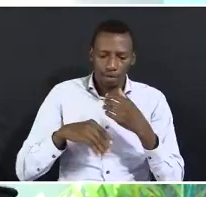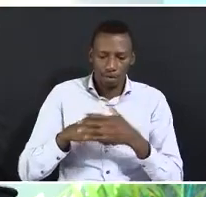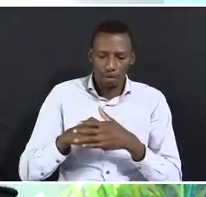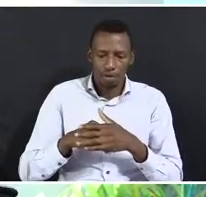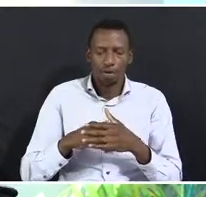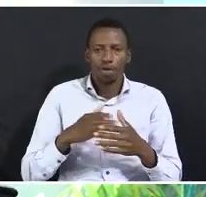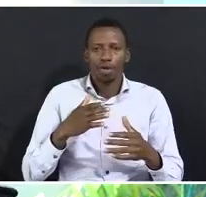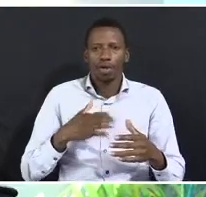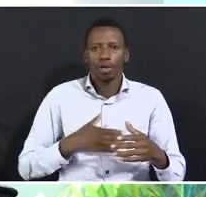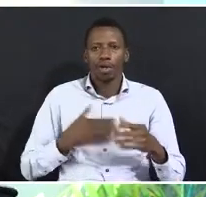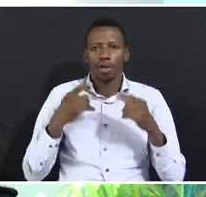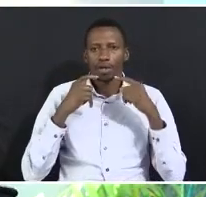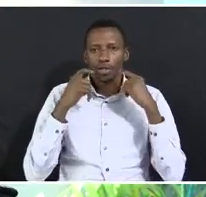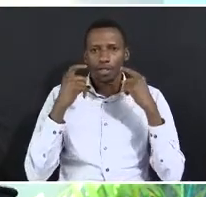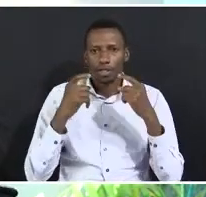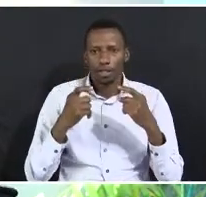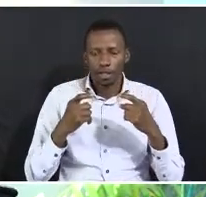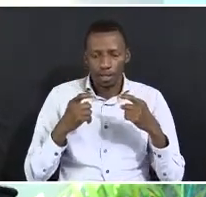than all.